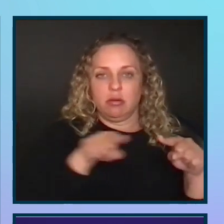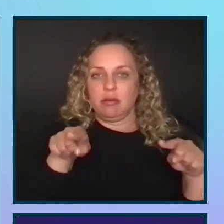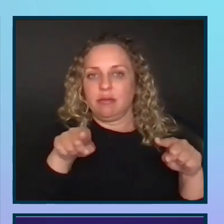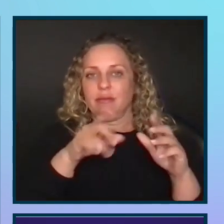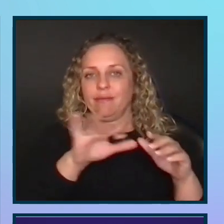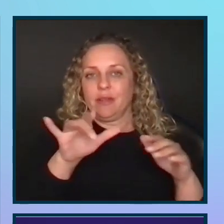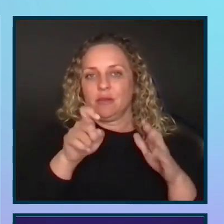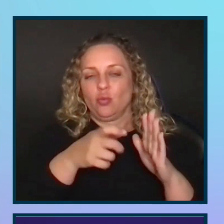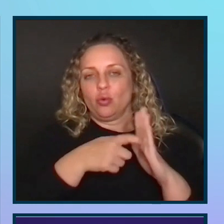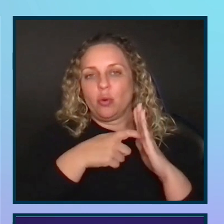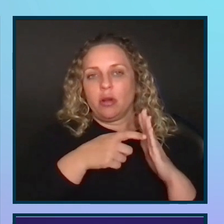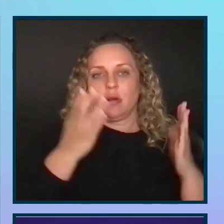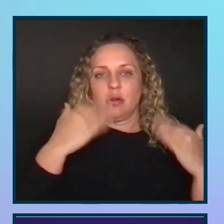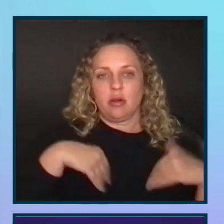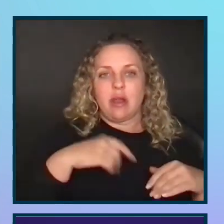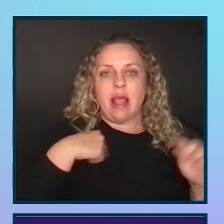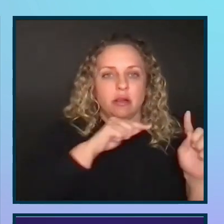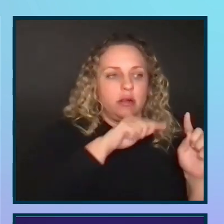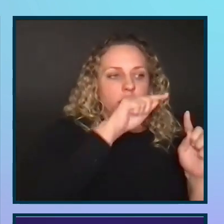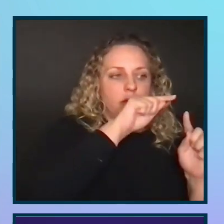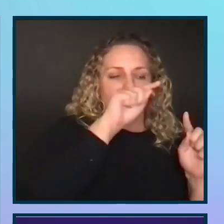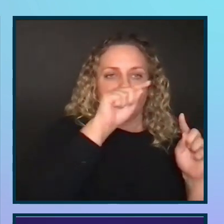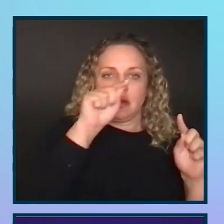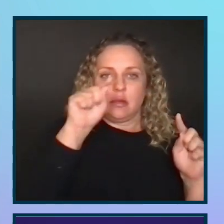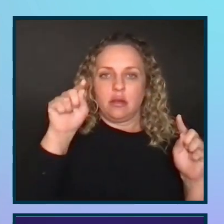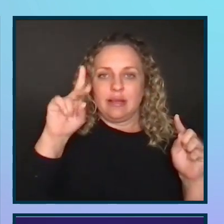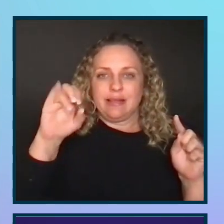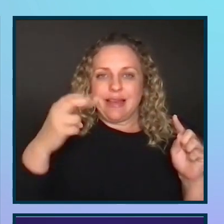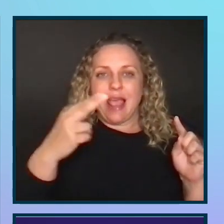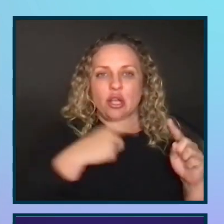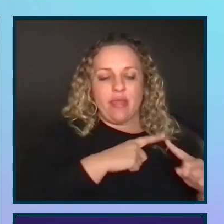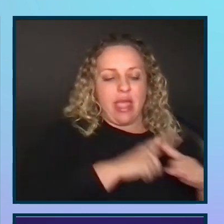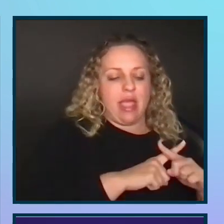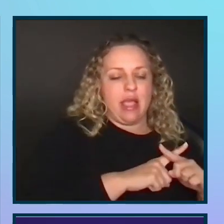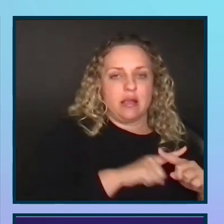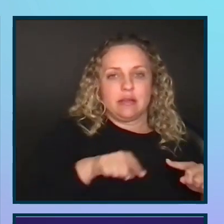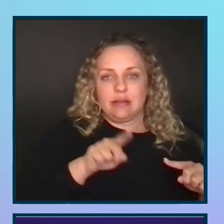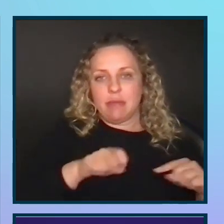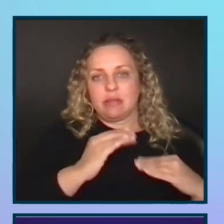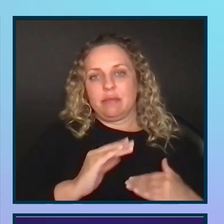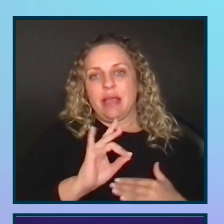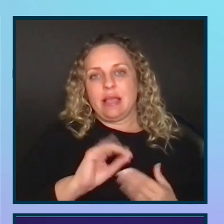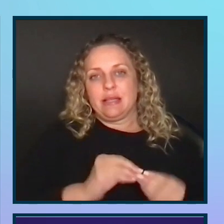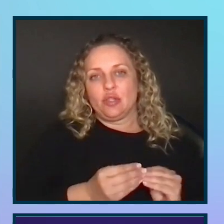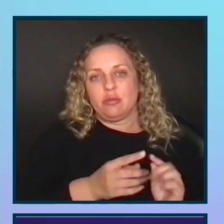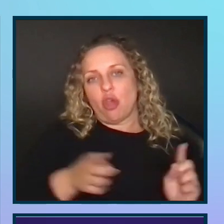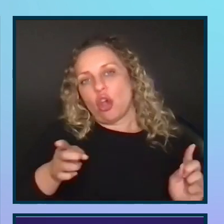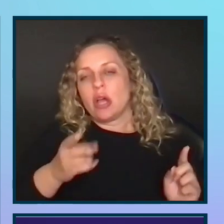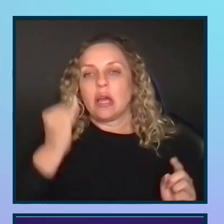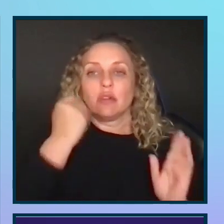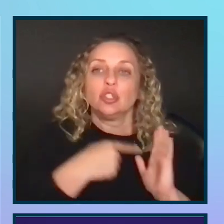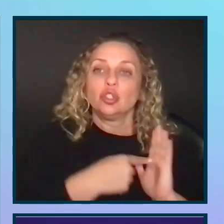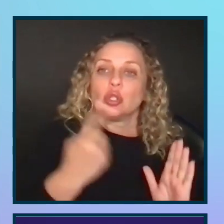has dashes around it. And then an X, account must only be 8 digits long. If you're going to show a user